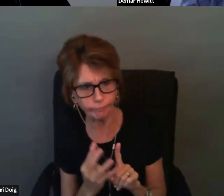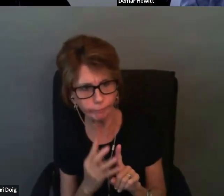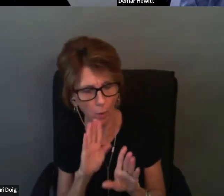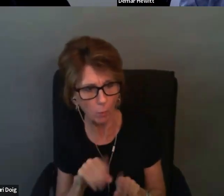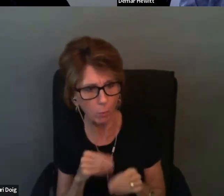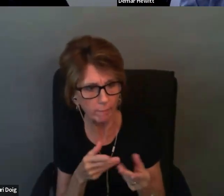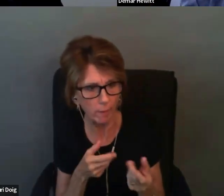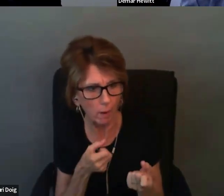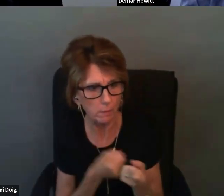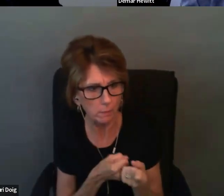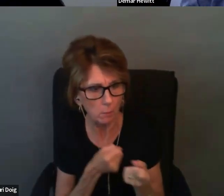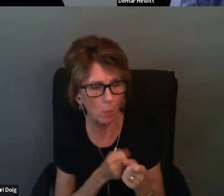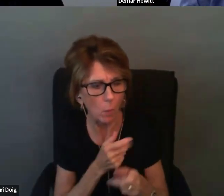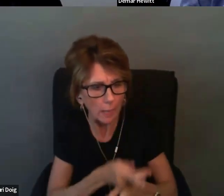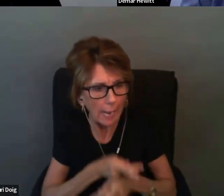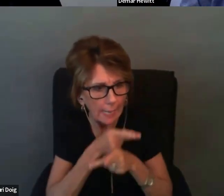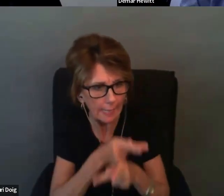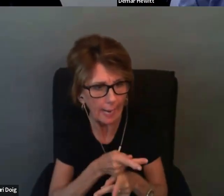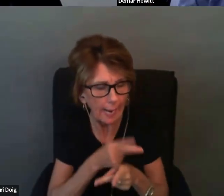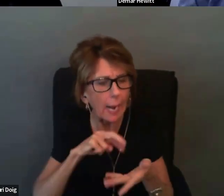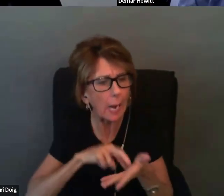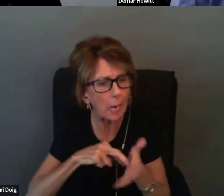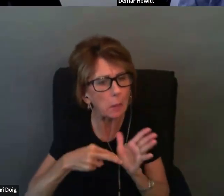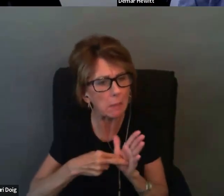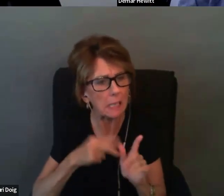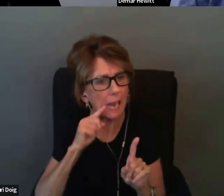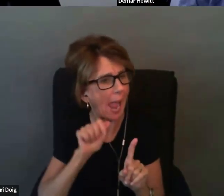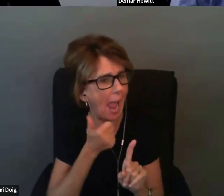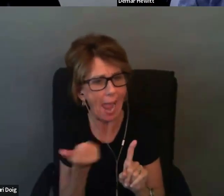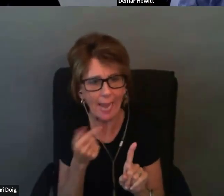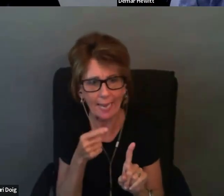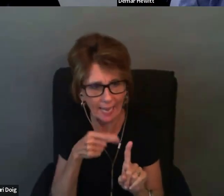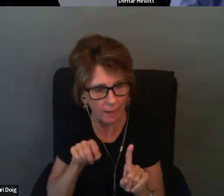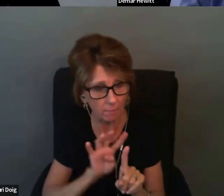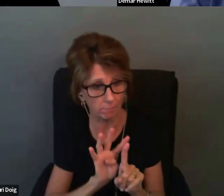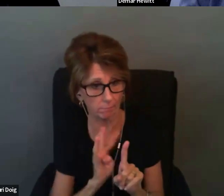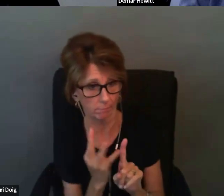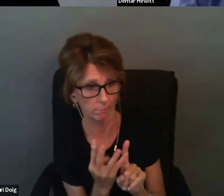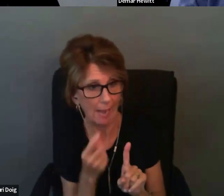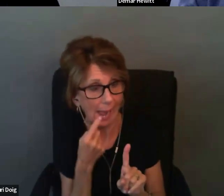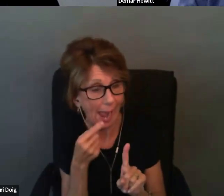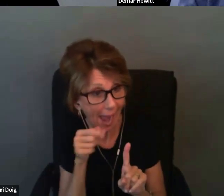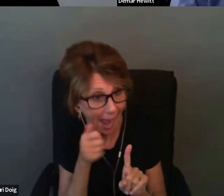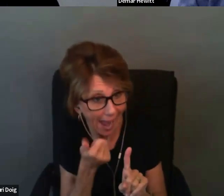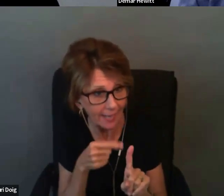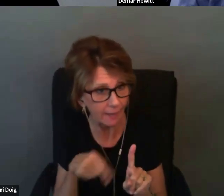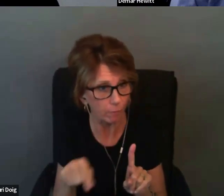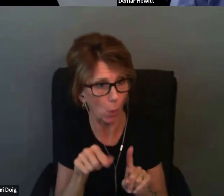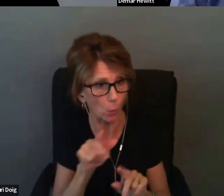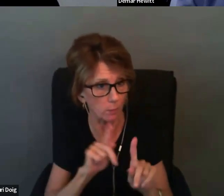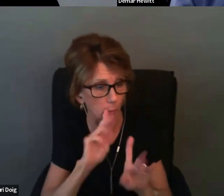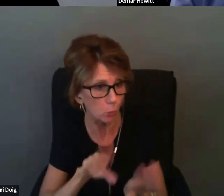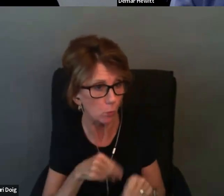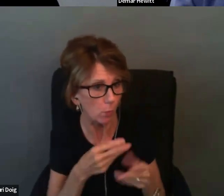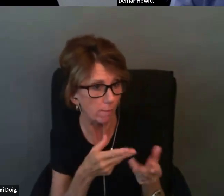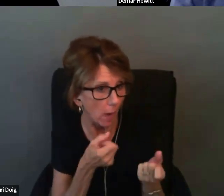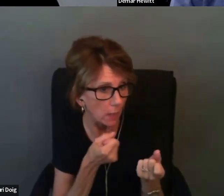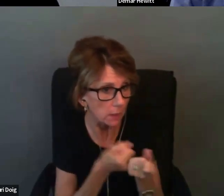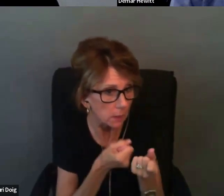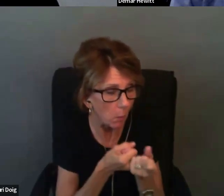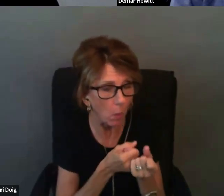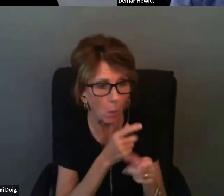independent third person with sufficient knowledge of your situation that can give the evidence to support